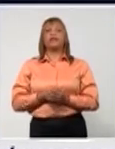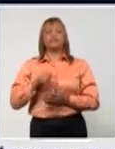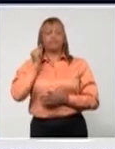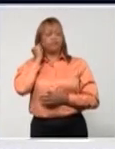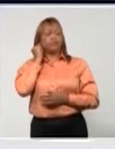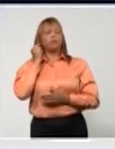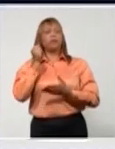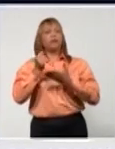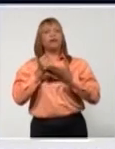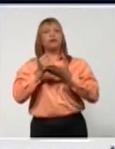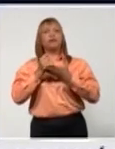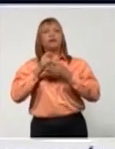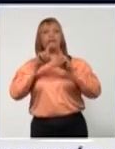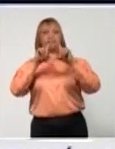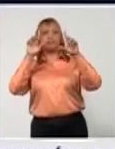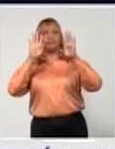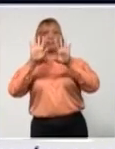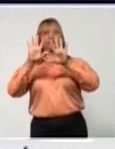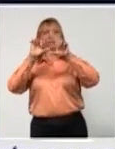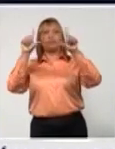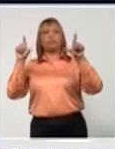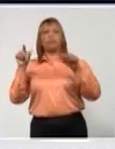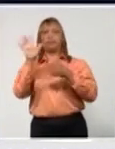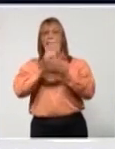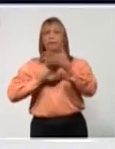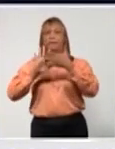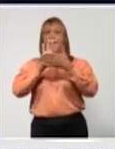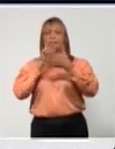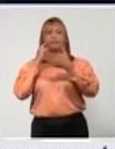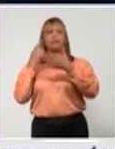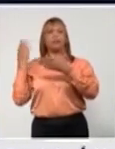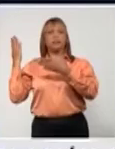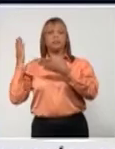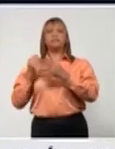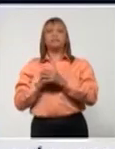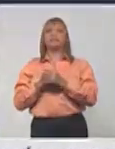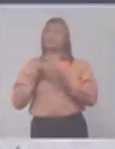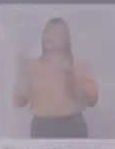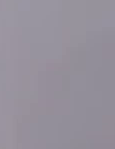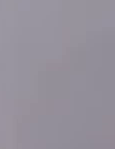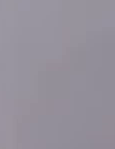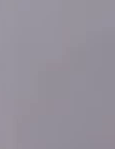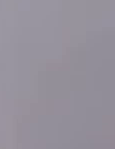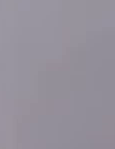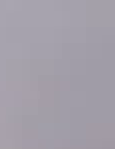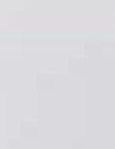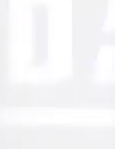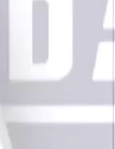This is the information that we have on the behavior of the pandemic in Cuba and across the world.